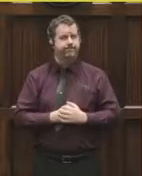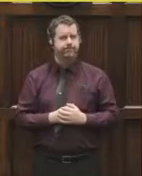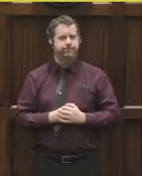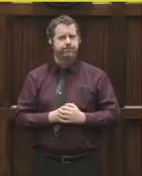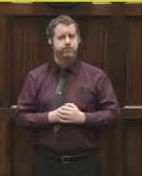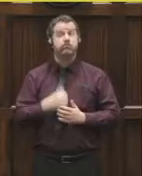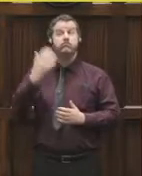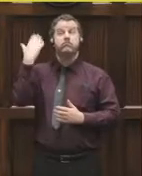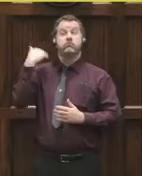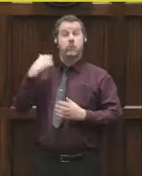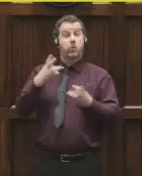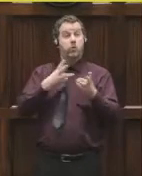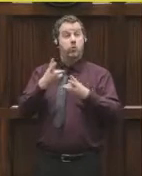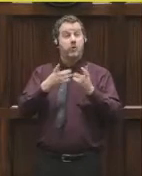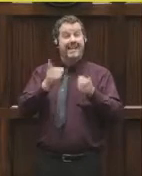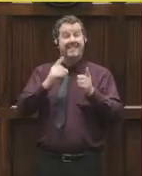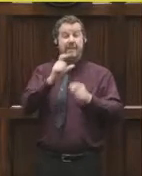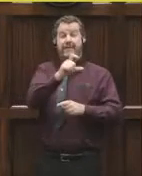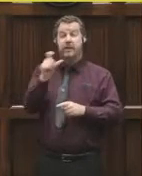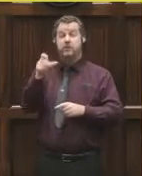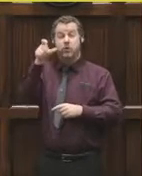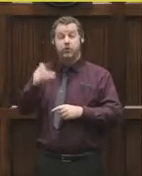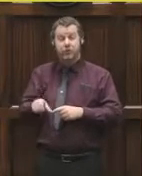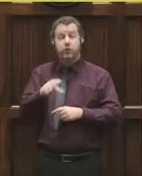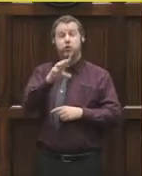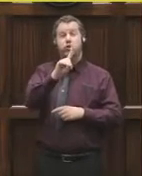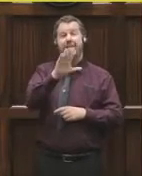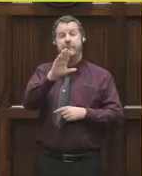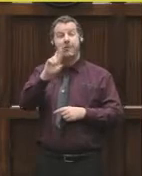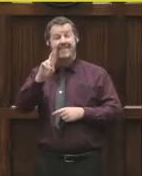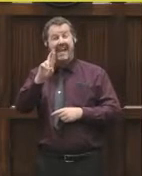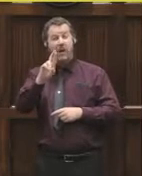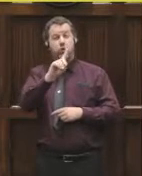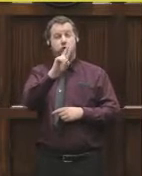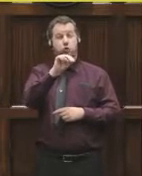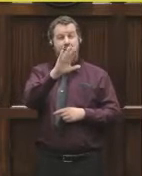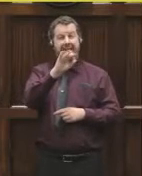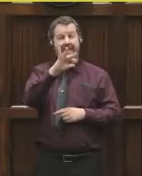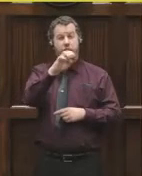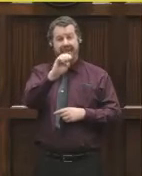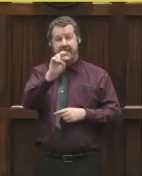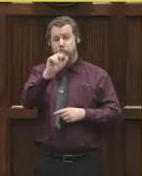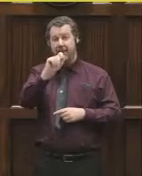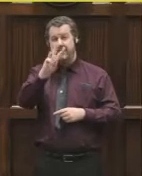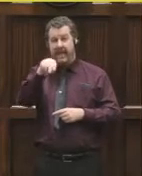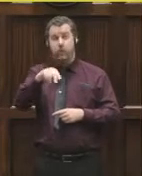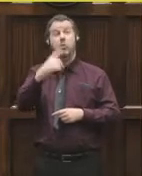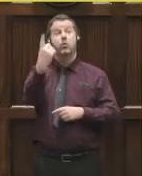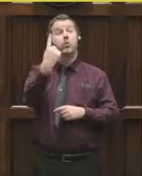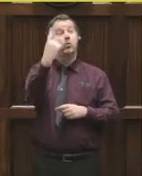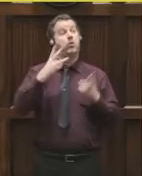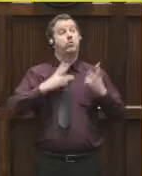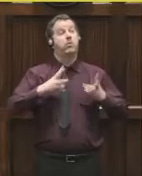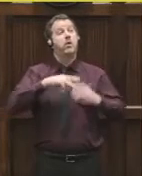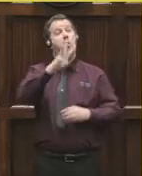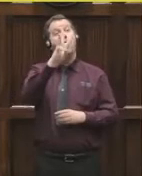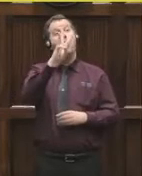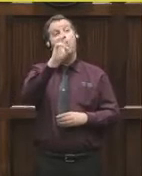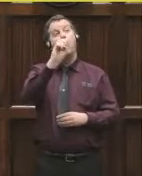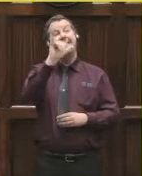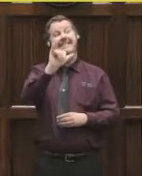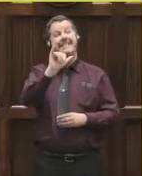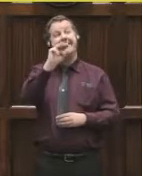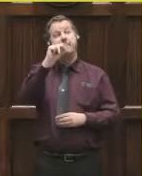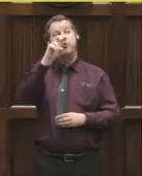a councillor in Dáil Éireann in 2015, a constituent wrote to me. Her name was Wendy Murray, and she was the then chairperson of